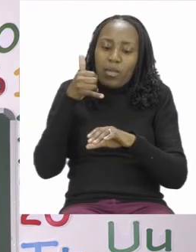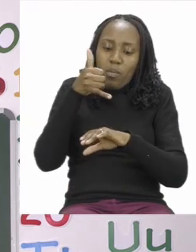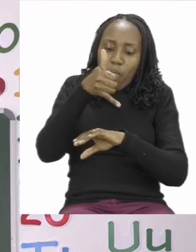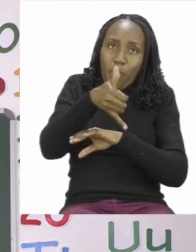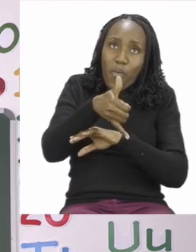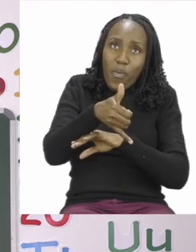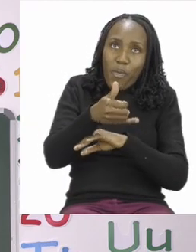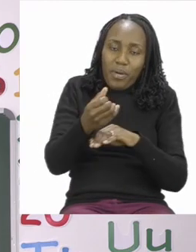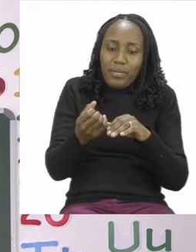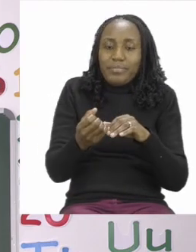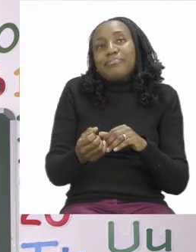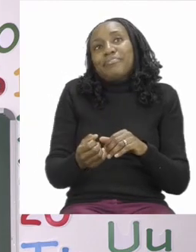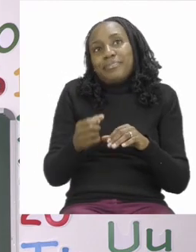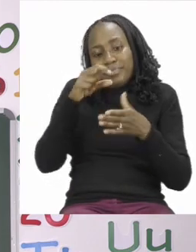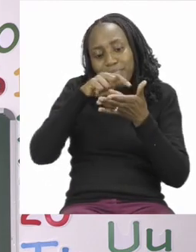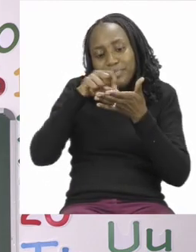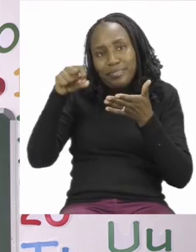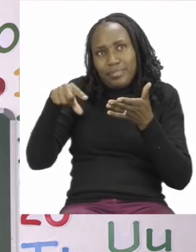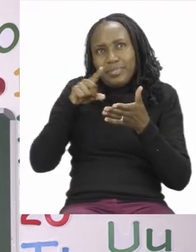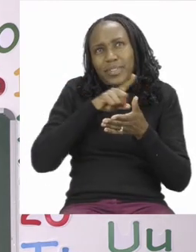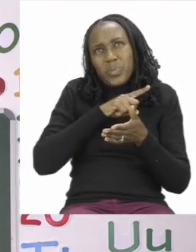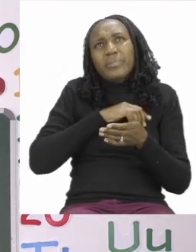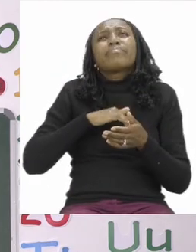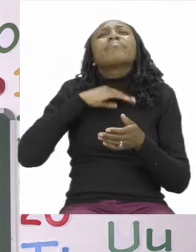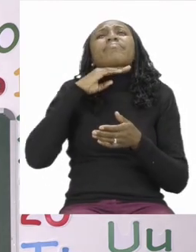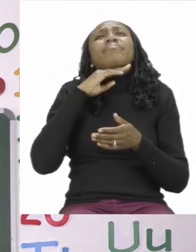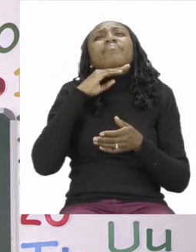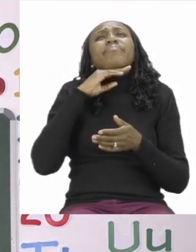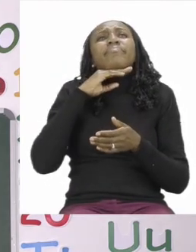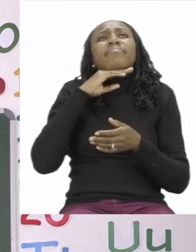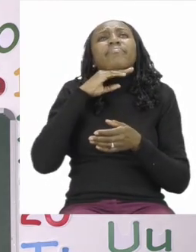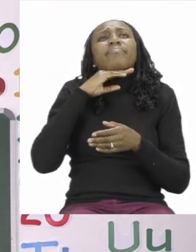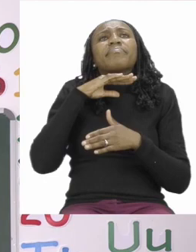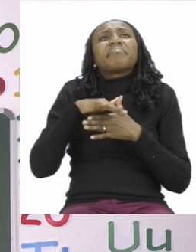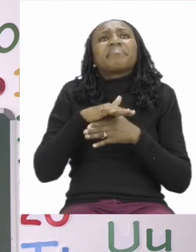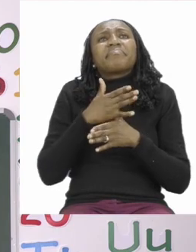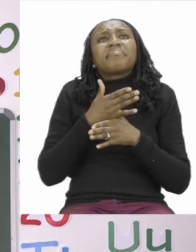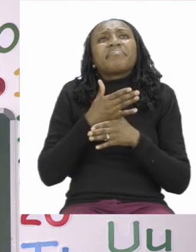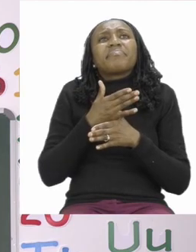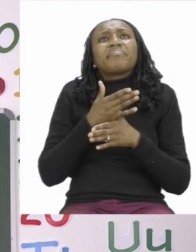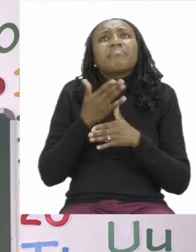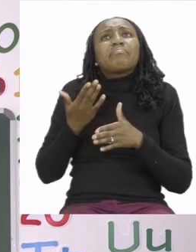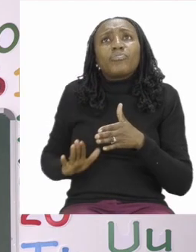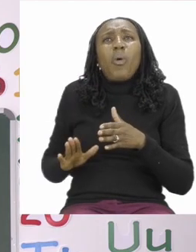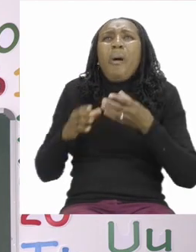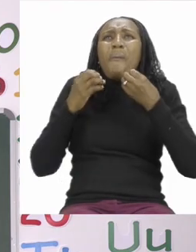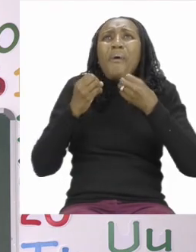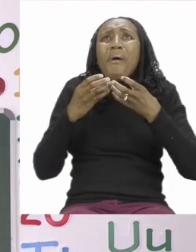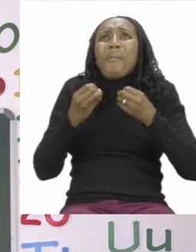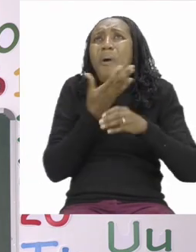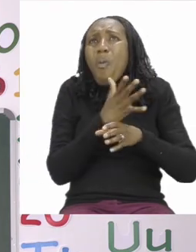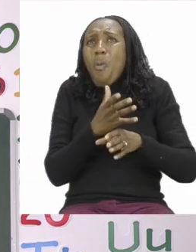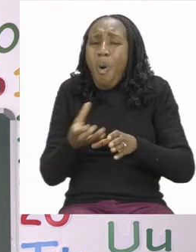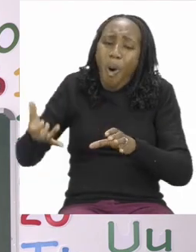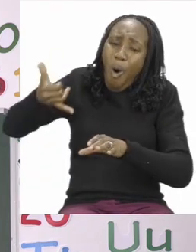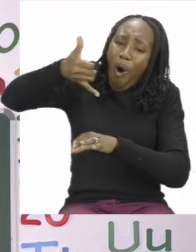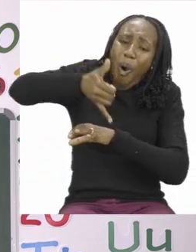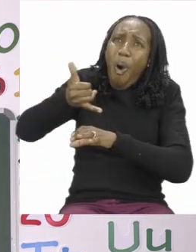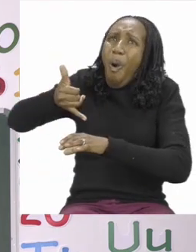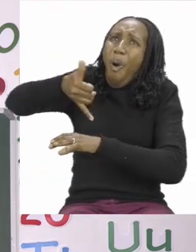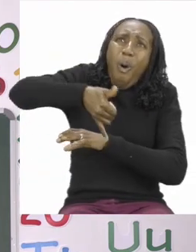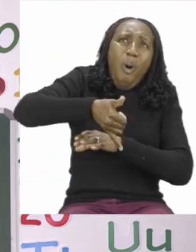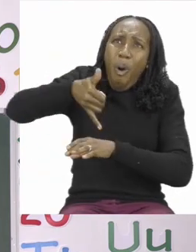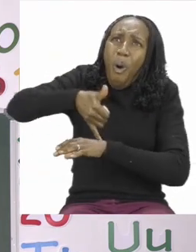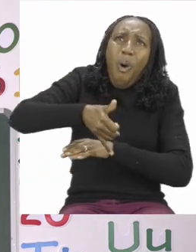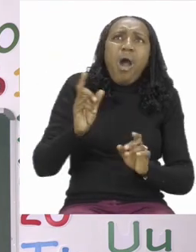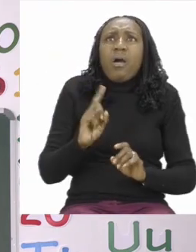Now, the reason why we say enough water, it's because we do not want to drown the seed with too much water. So